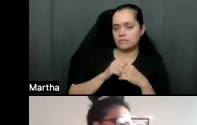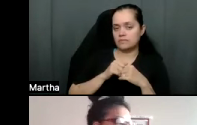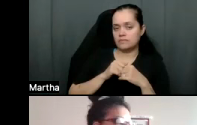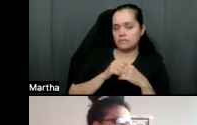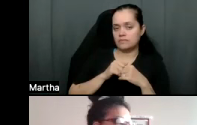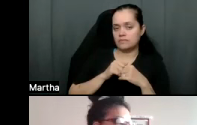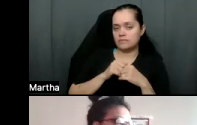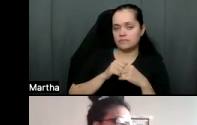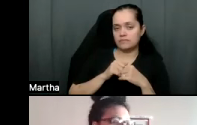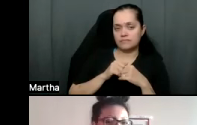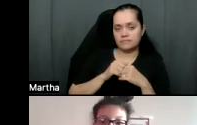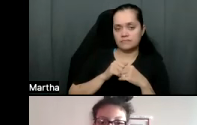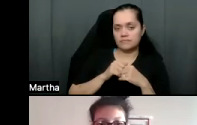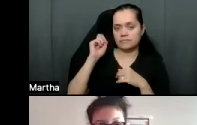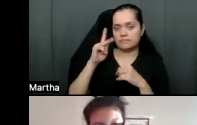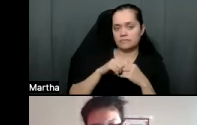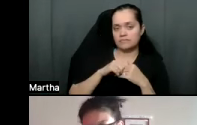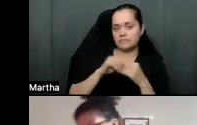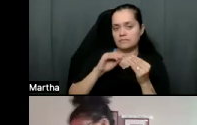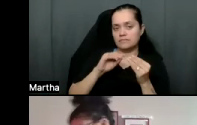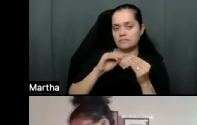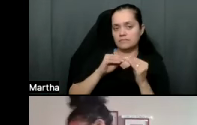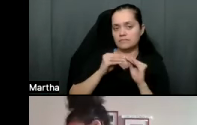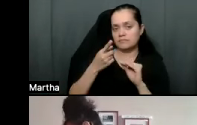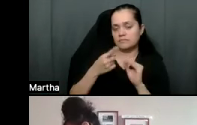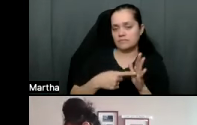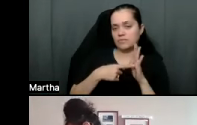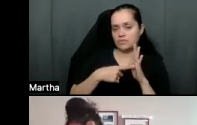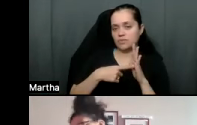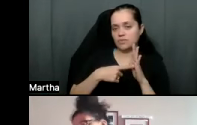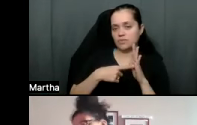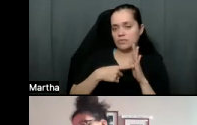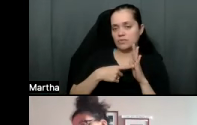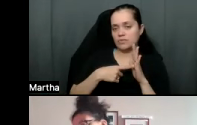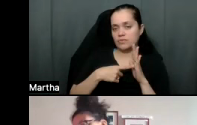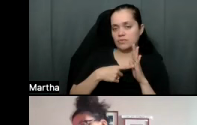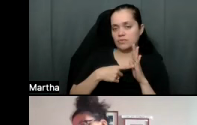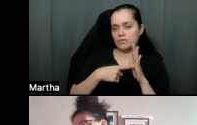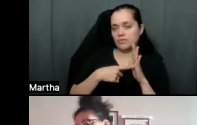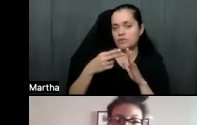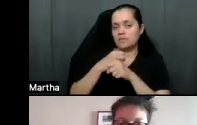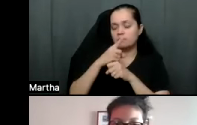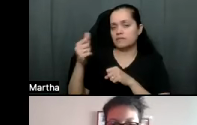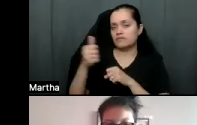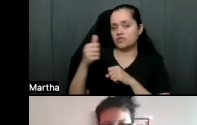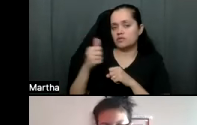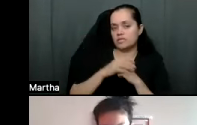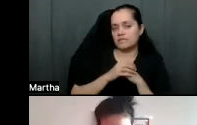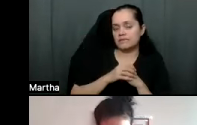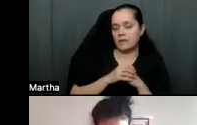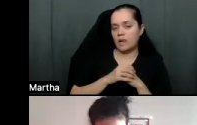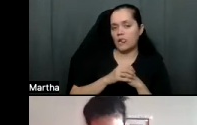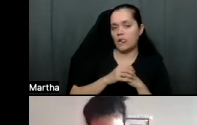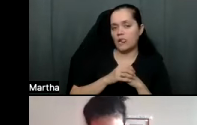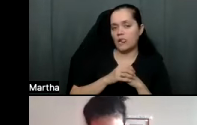Okay, so number 2 here shows wholesale light manufacturing because of transportation, a highway or a railroad going